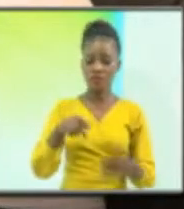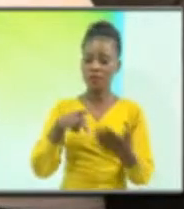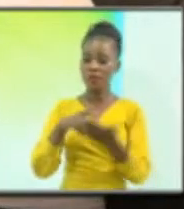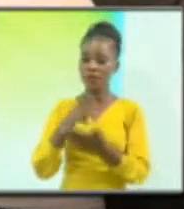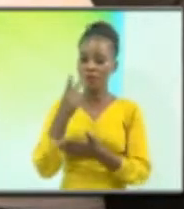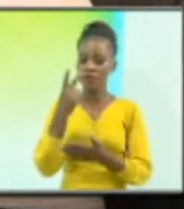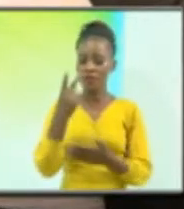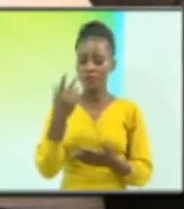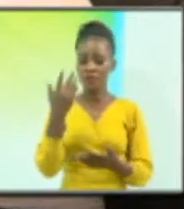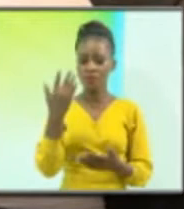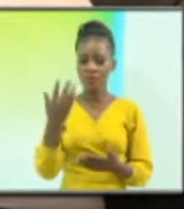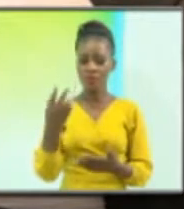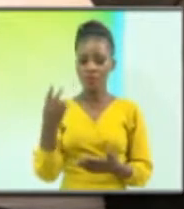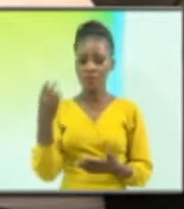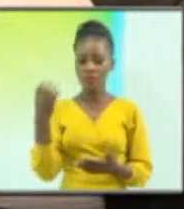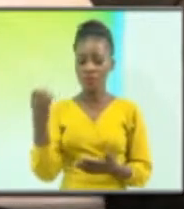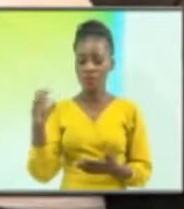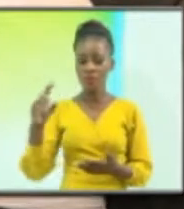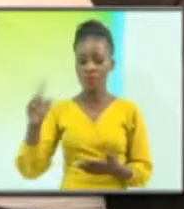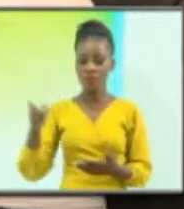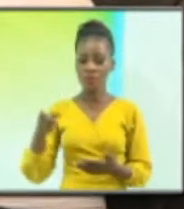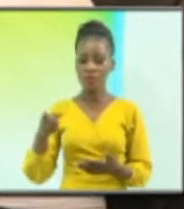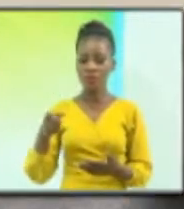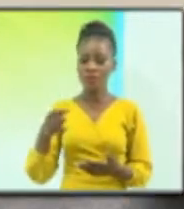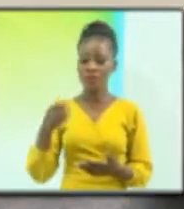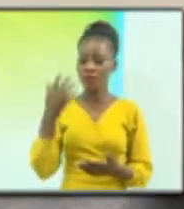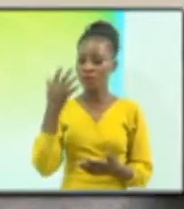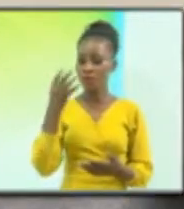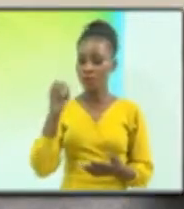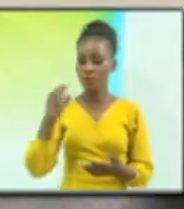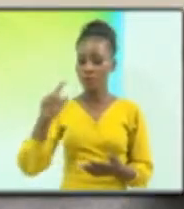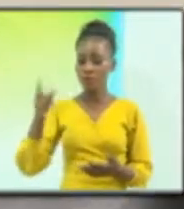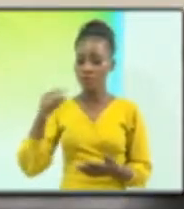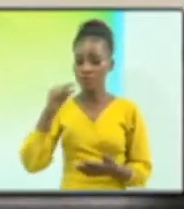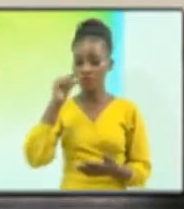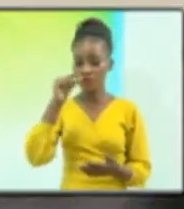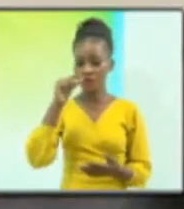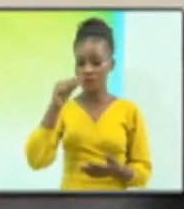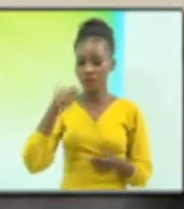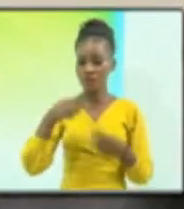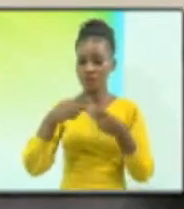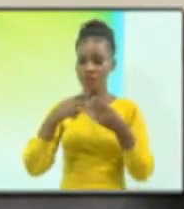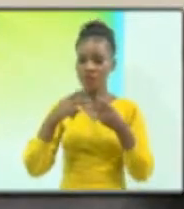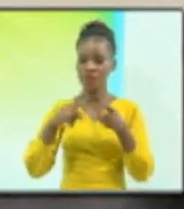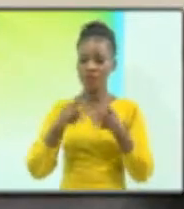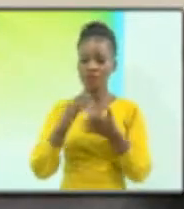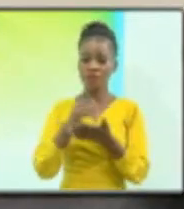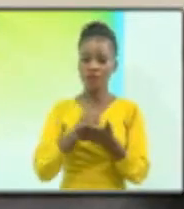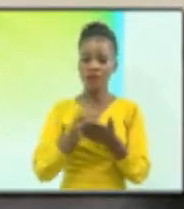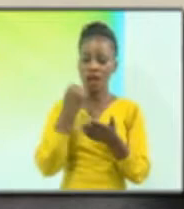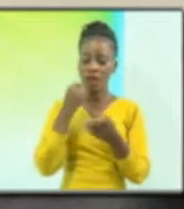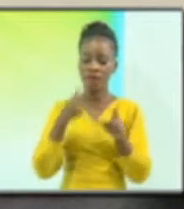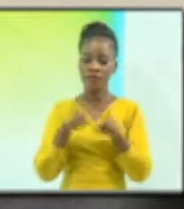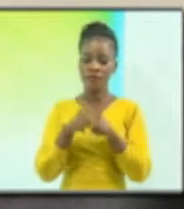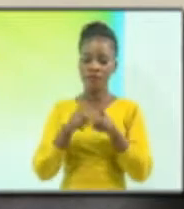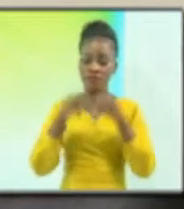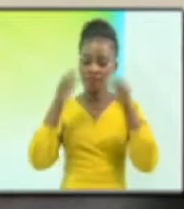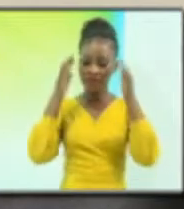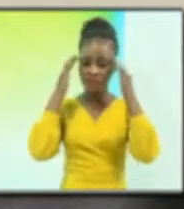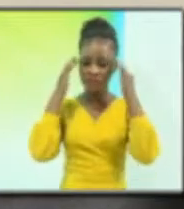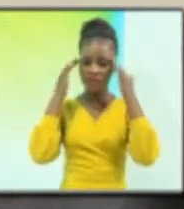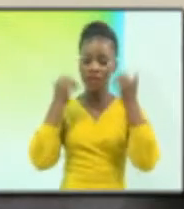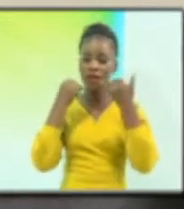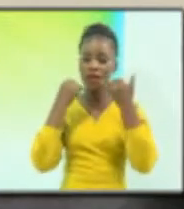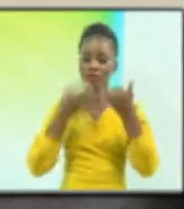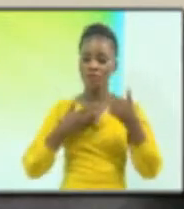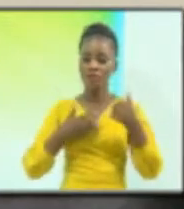250. 250. A judge is paying 500. That's very little money. Little, because also I don't think a judge has